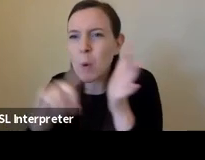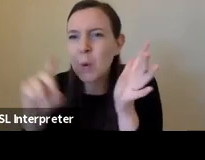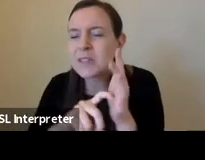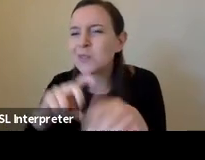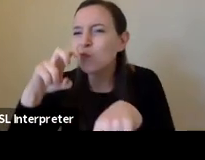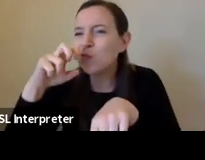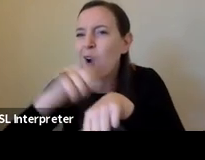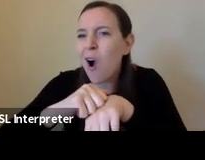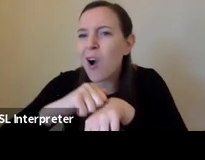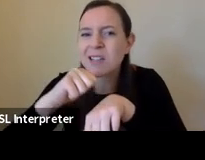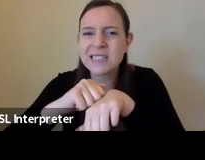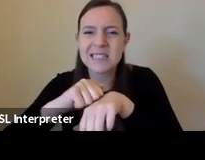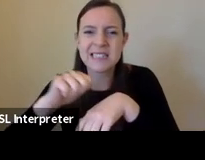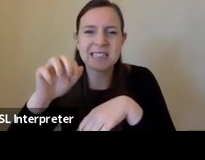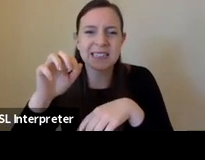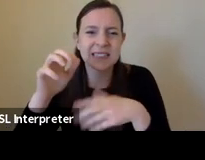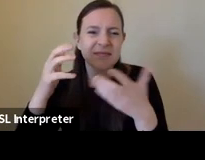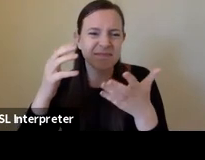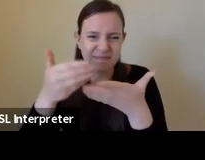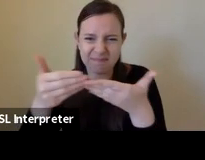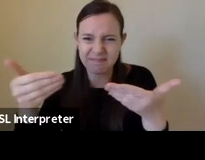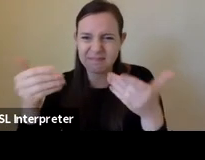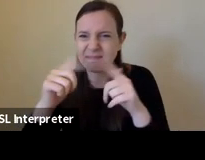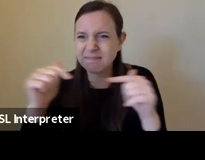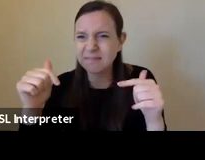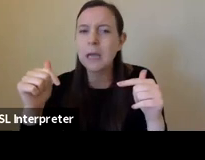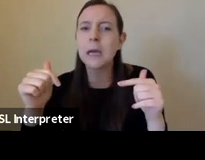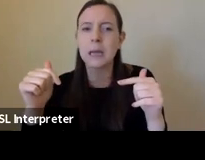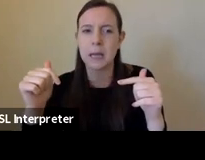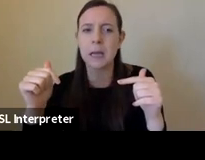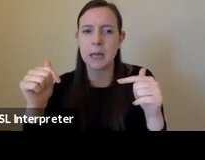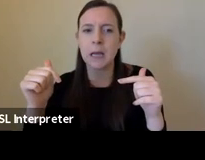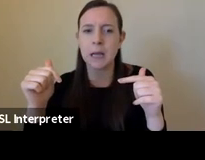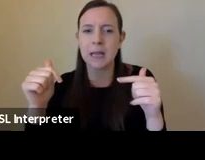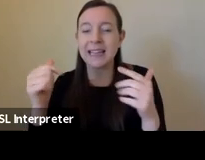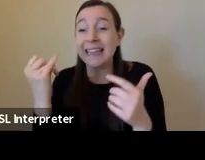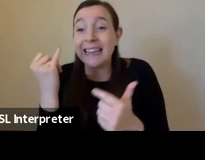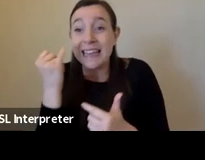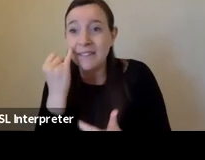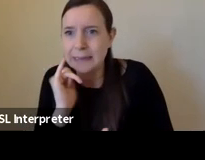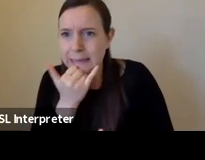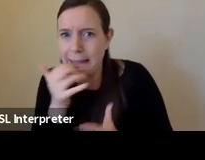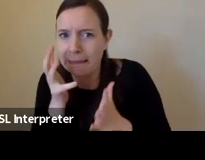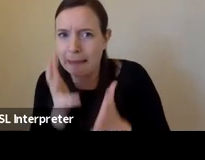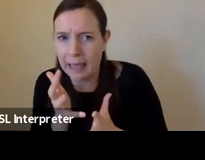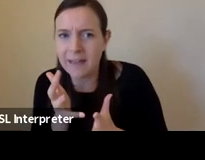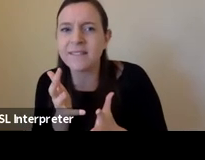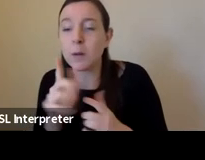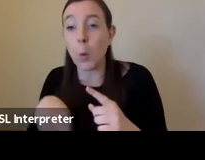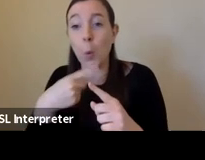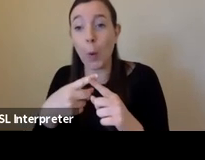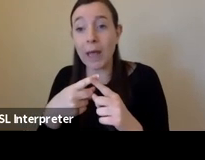the cooking process, a lot of that falls to the bottom. So you'll see that, you know, all these rocks in there, they will all